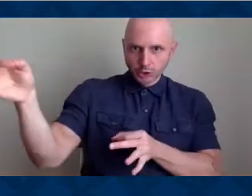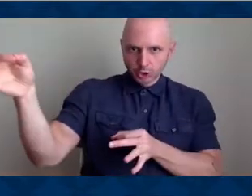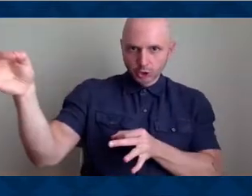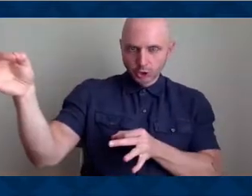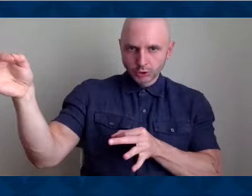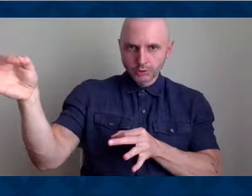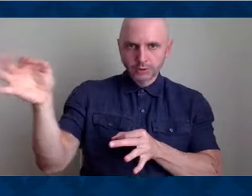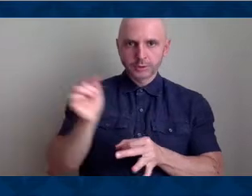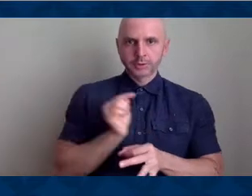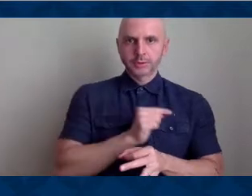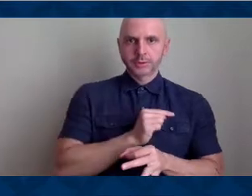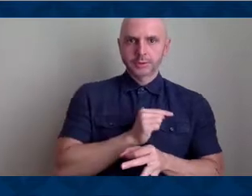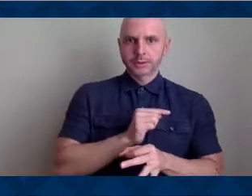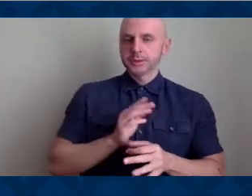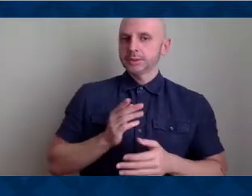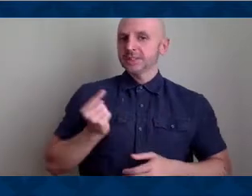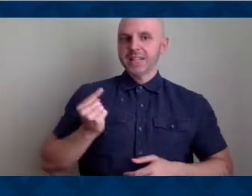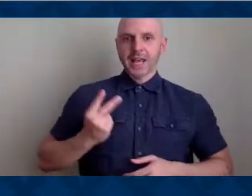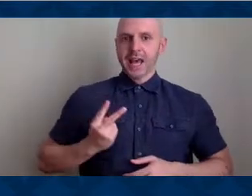and there's just no way around it.